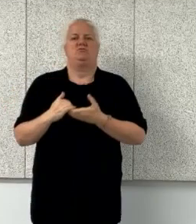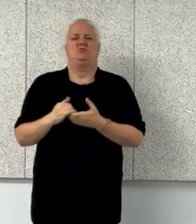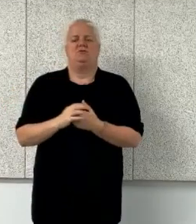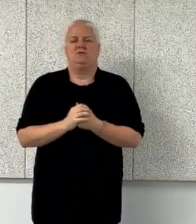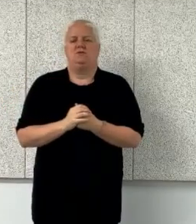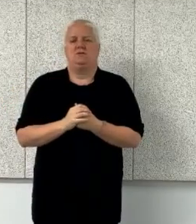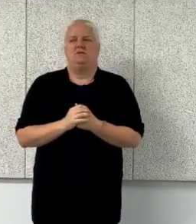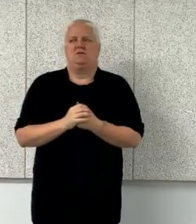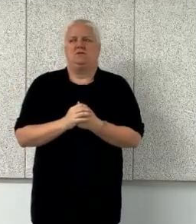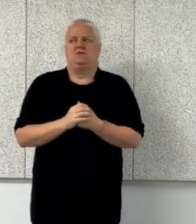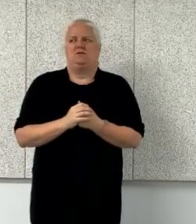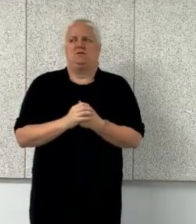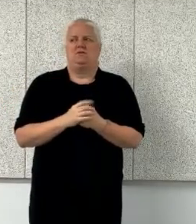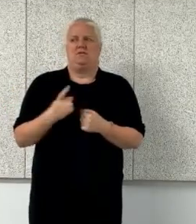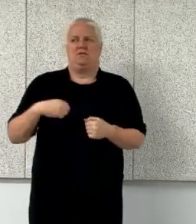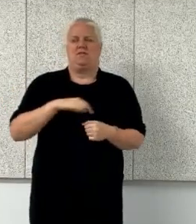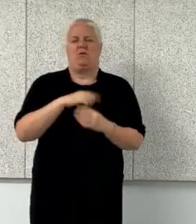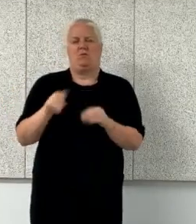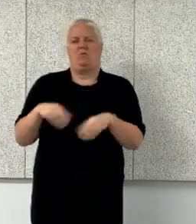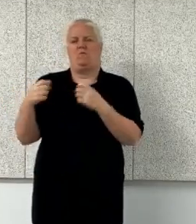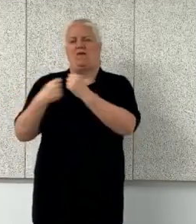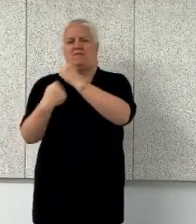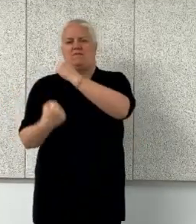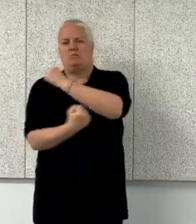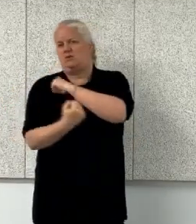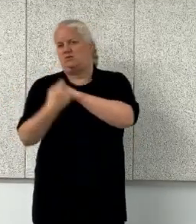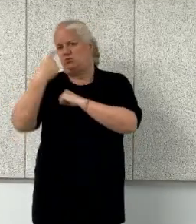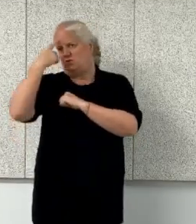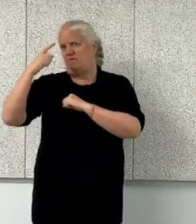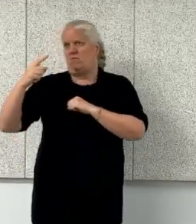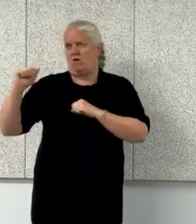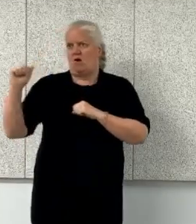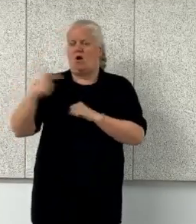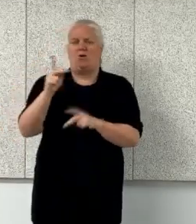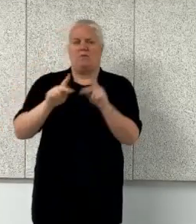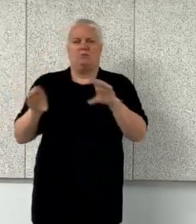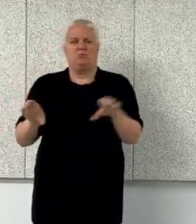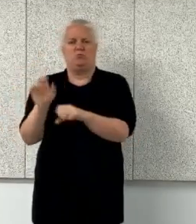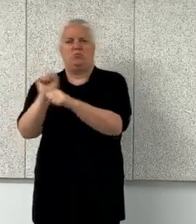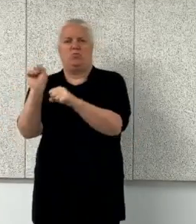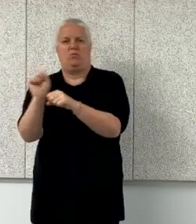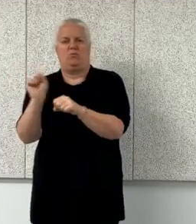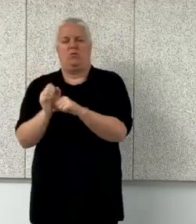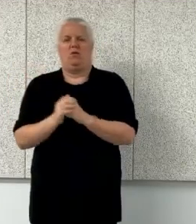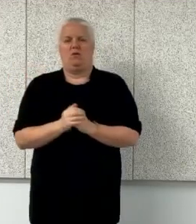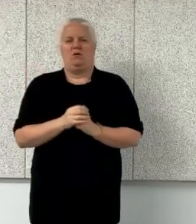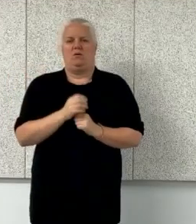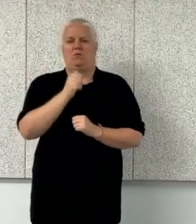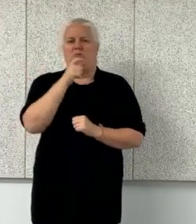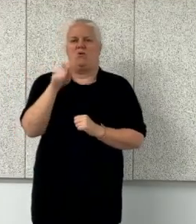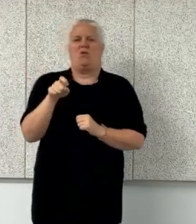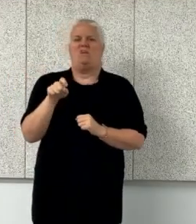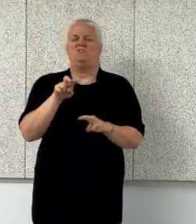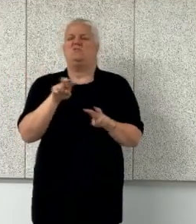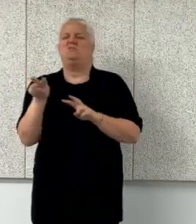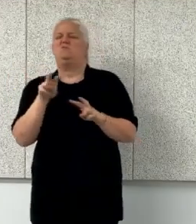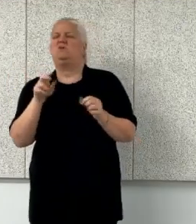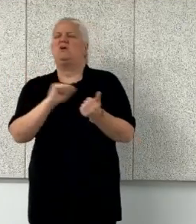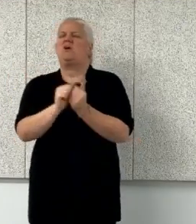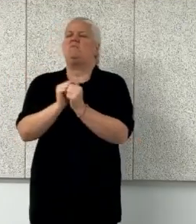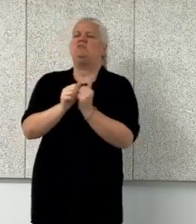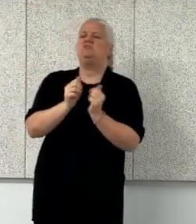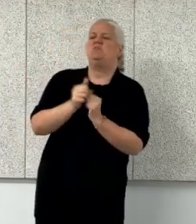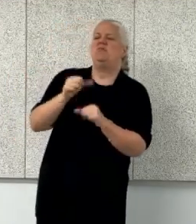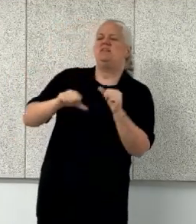to do, which is provide a foundation for us all to do the work we need to do without all having to duplicate each other's work. to sort of do